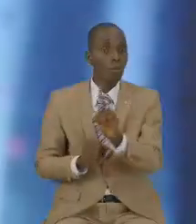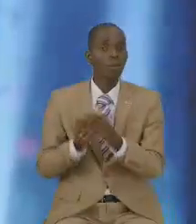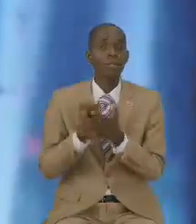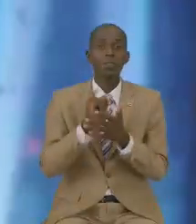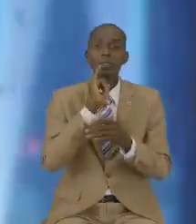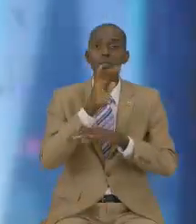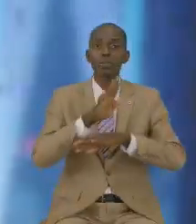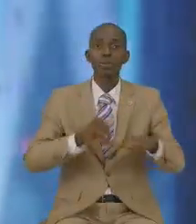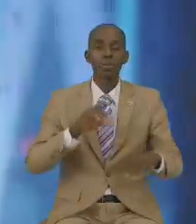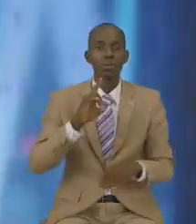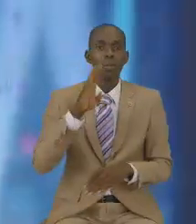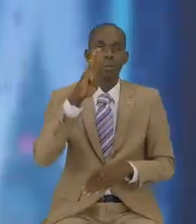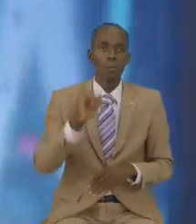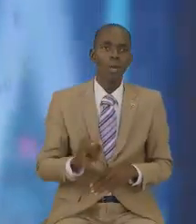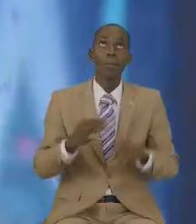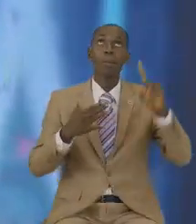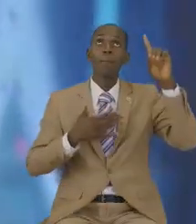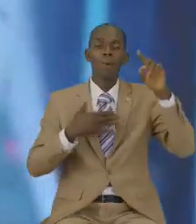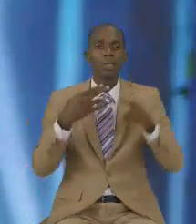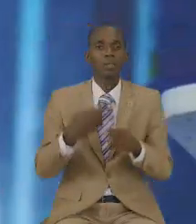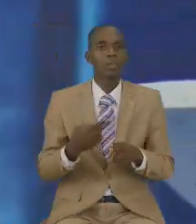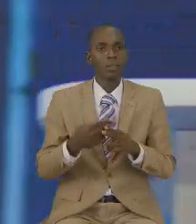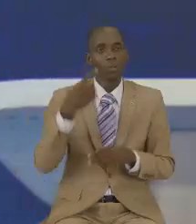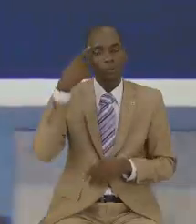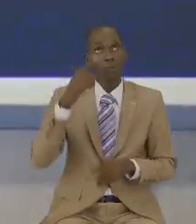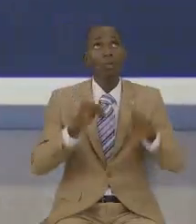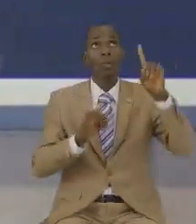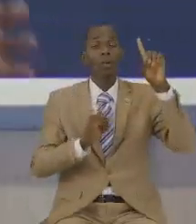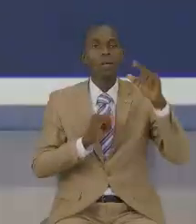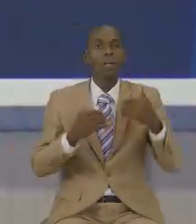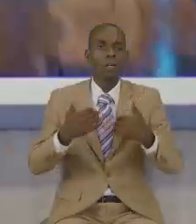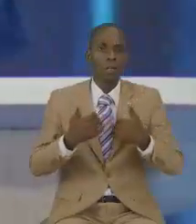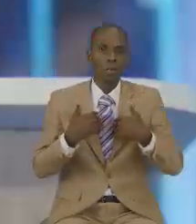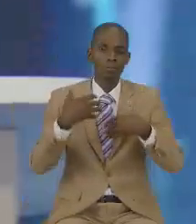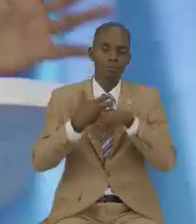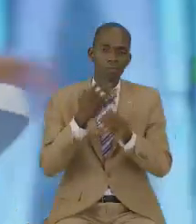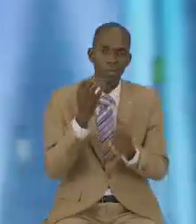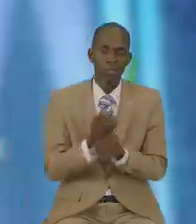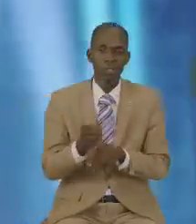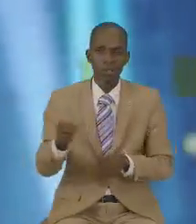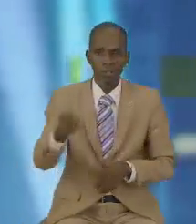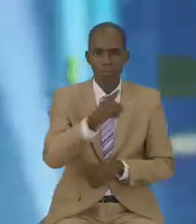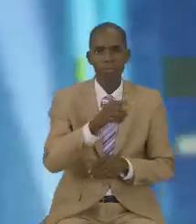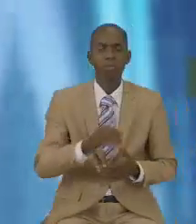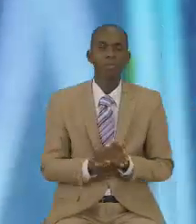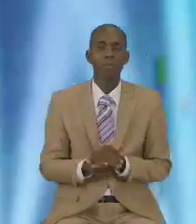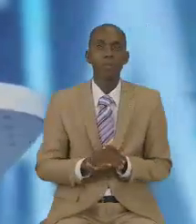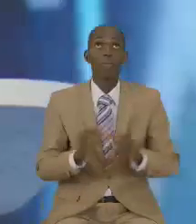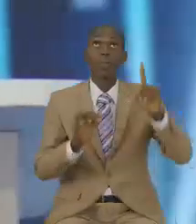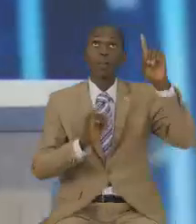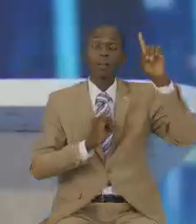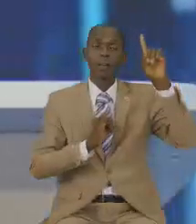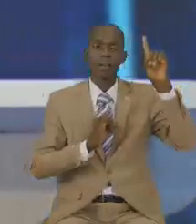is called by my name, for I have created him. I,